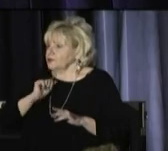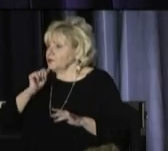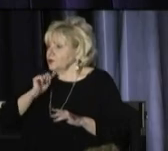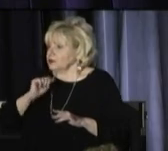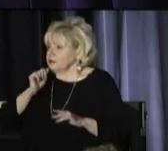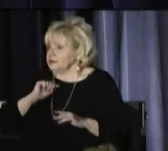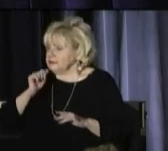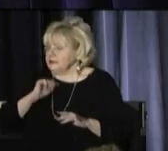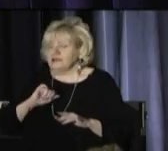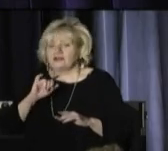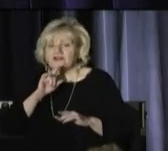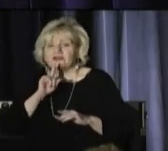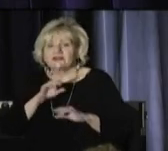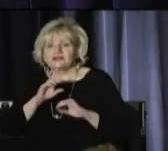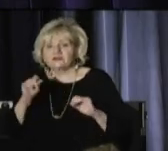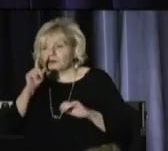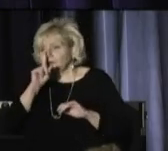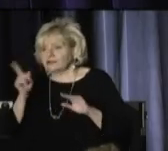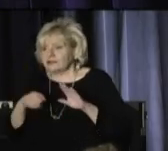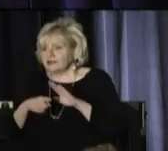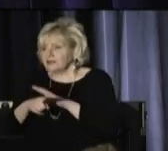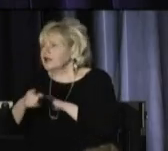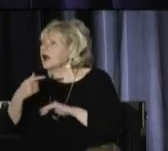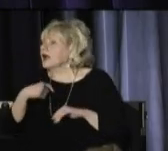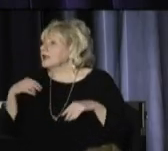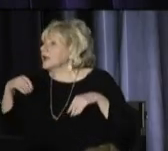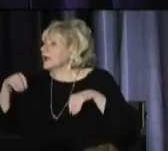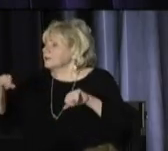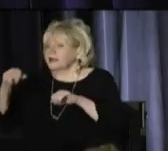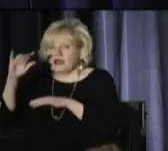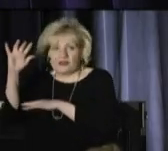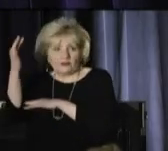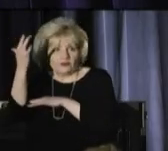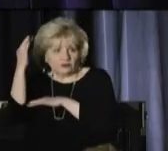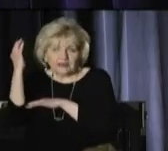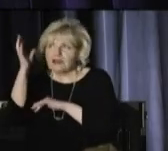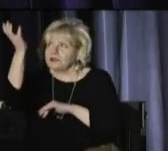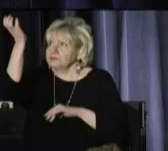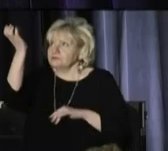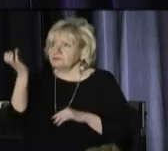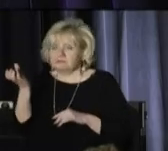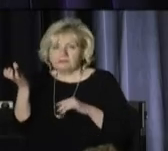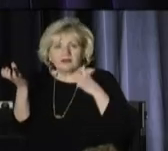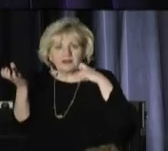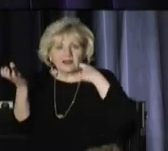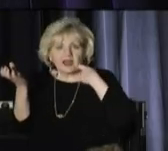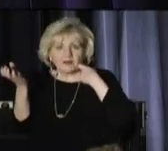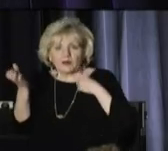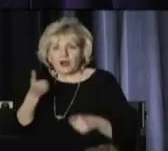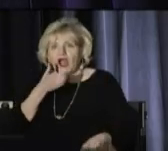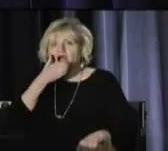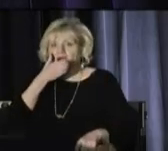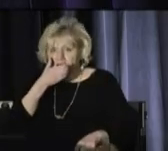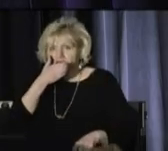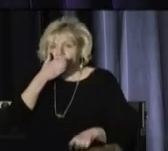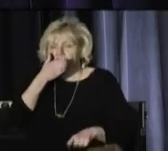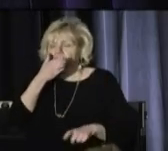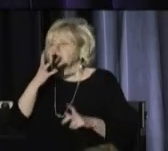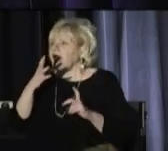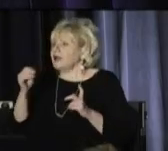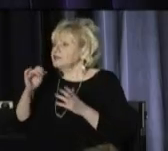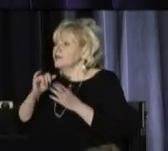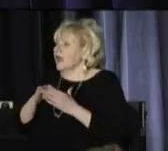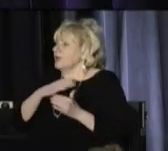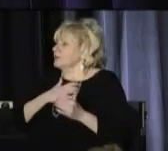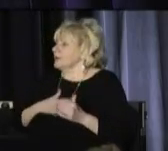no snake. I plant the tree. I pluck the apple. I bite the pomegranate, the passion